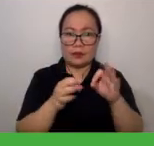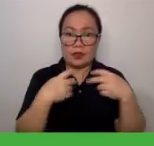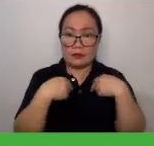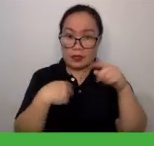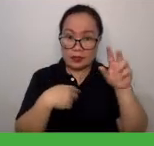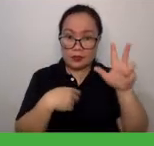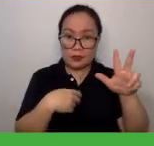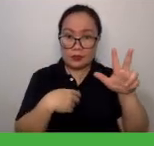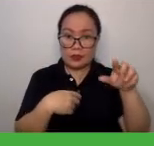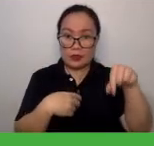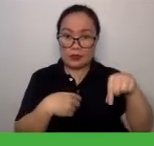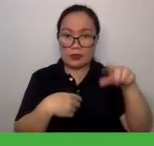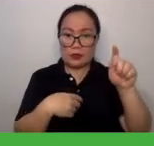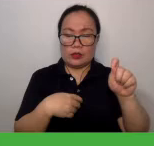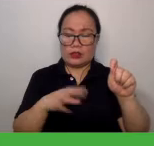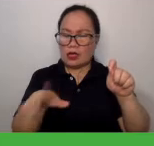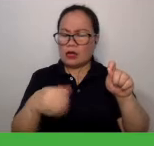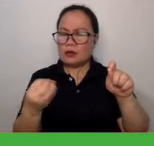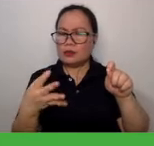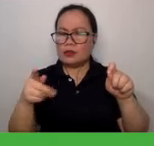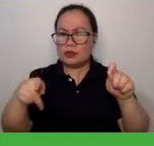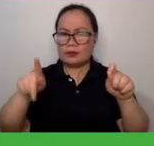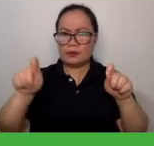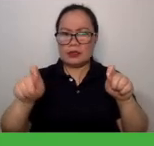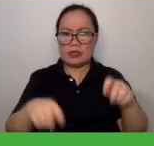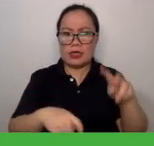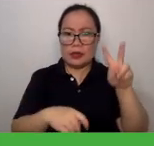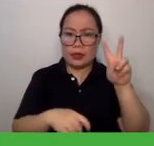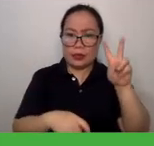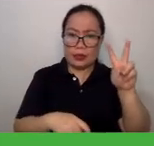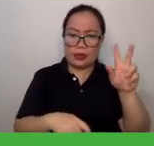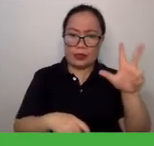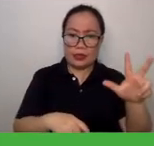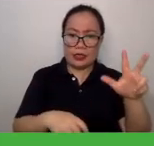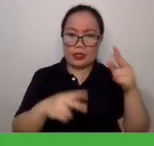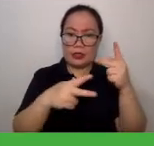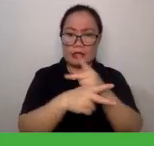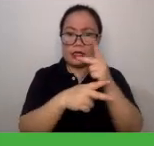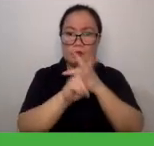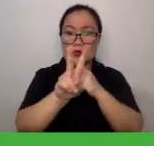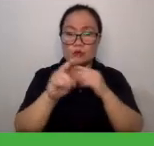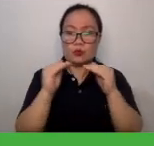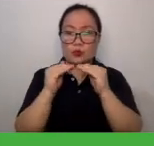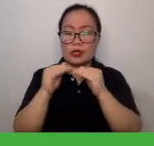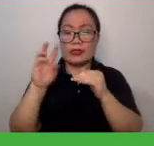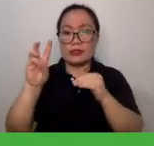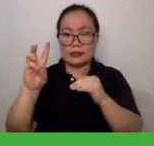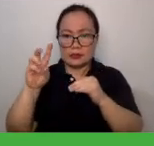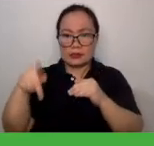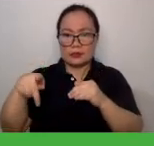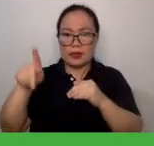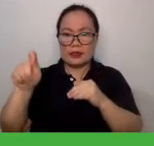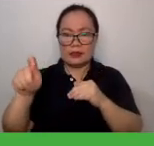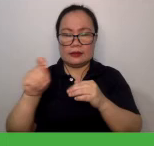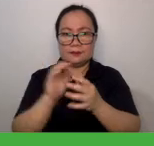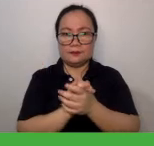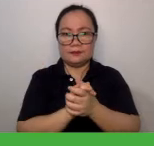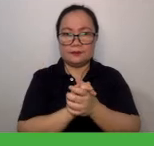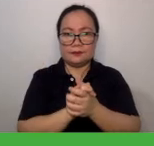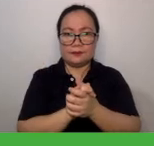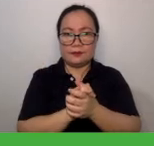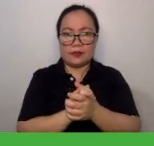3 quarts, ilang pints? So, 3 times 2, that is 6 pints. Okay? So,